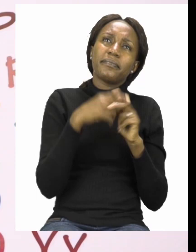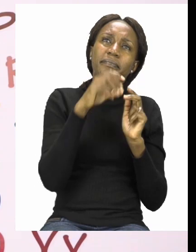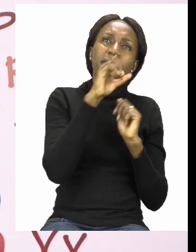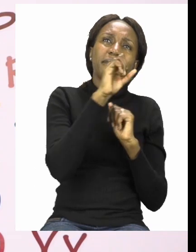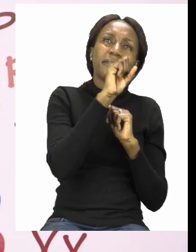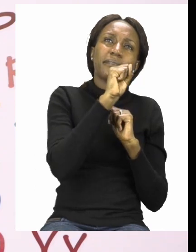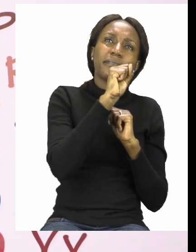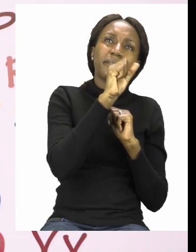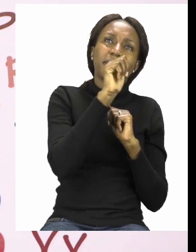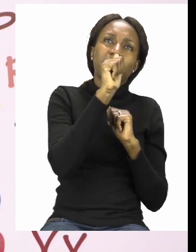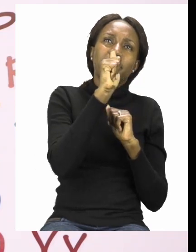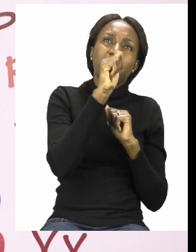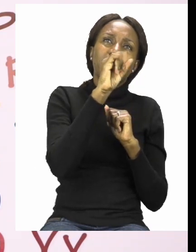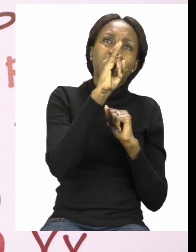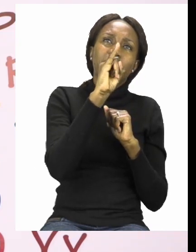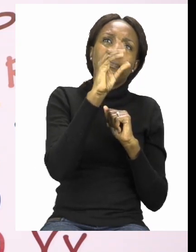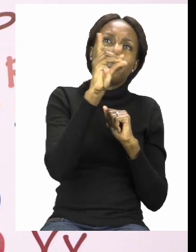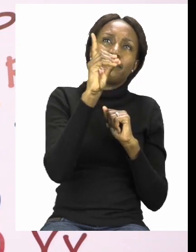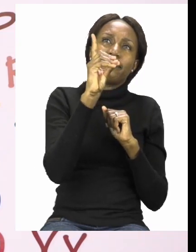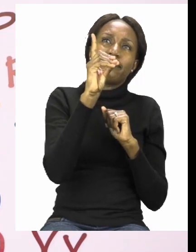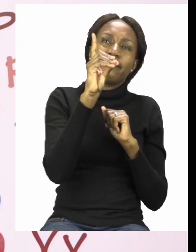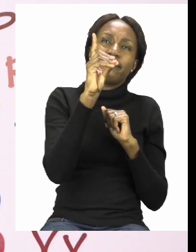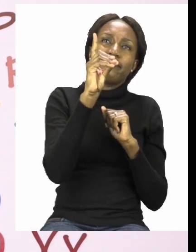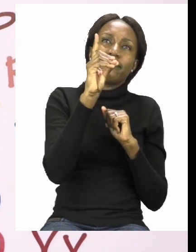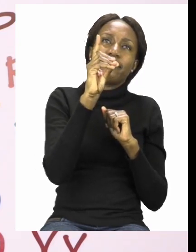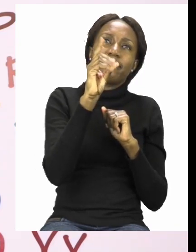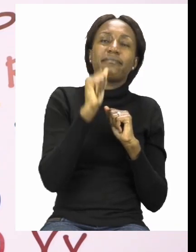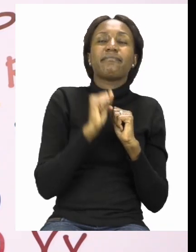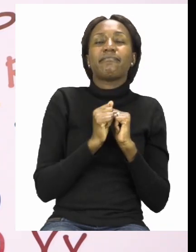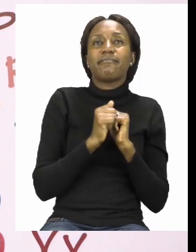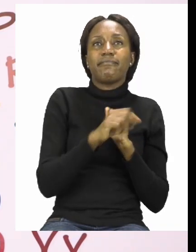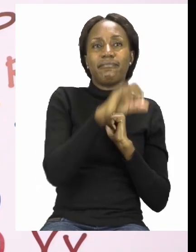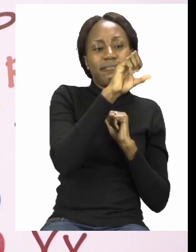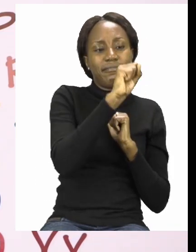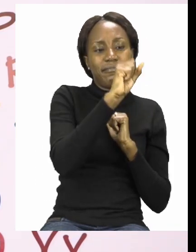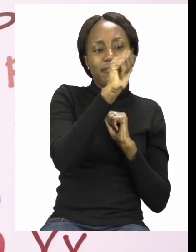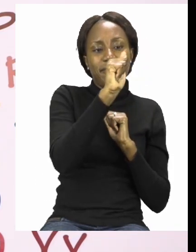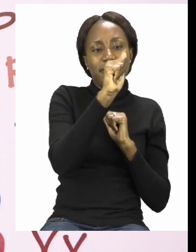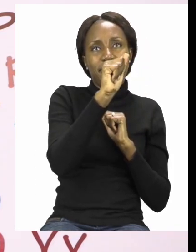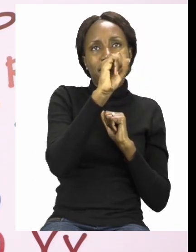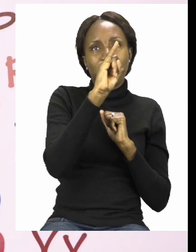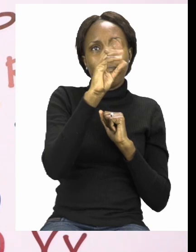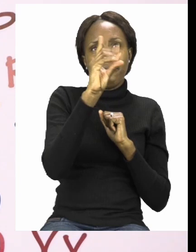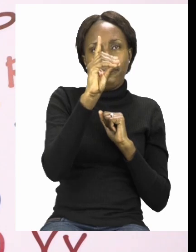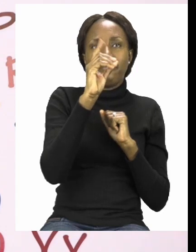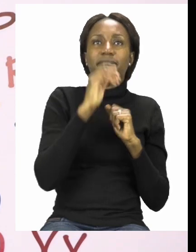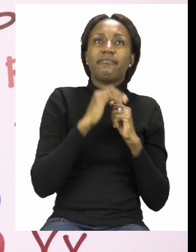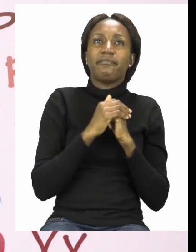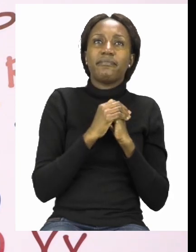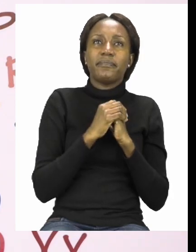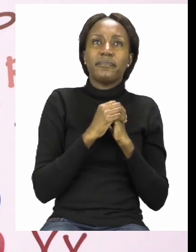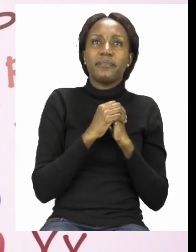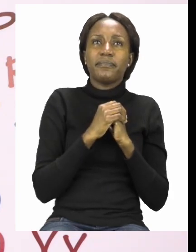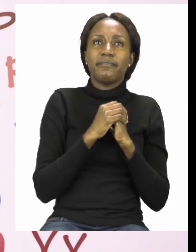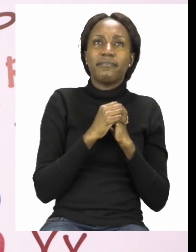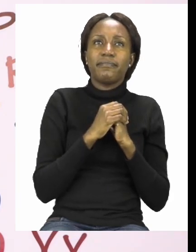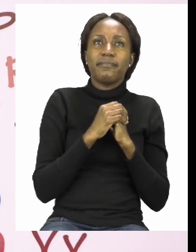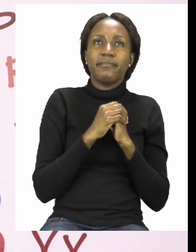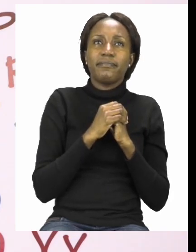word said. She said she was sick. So we're going to